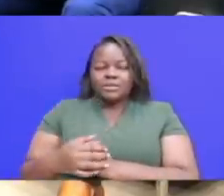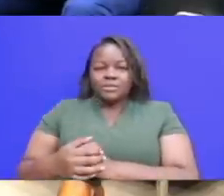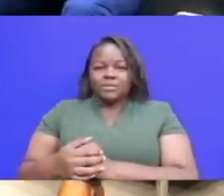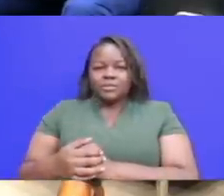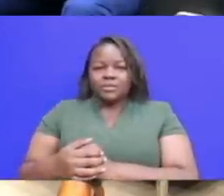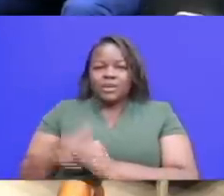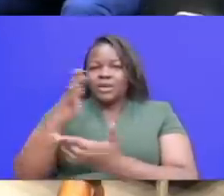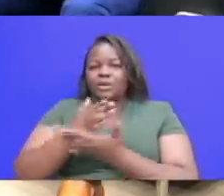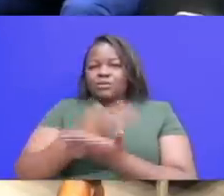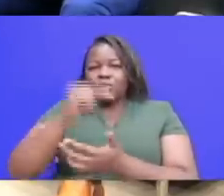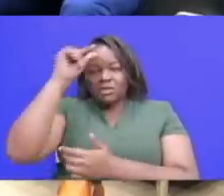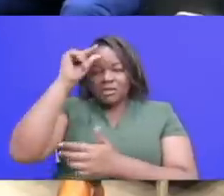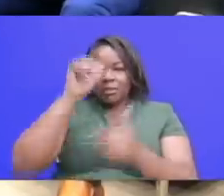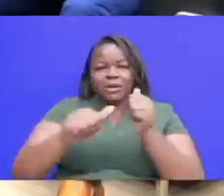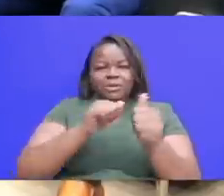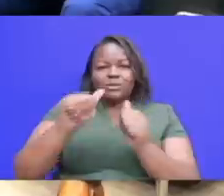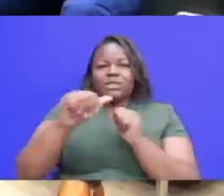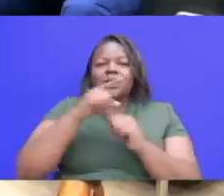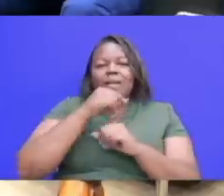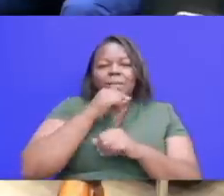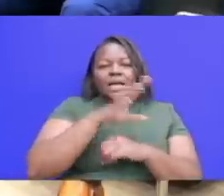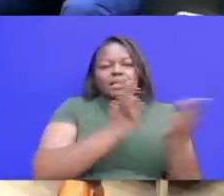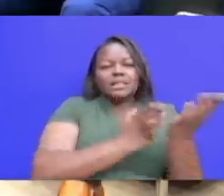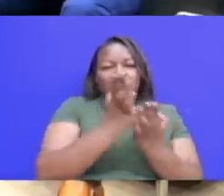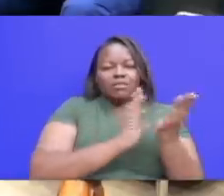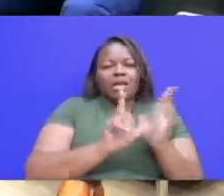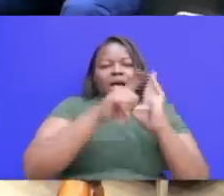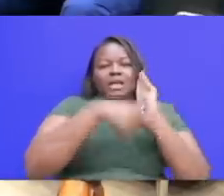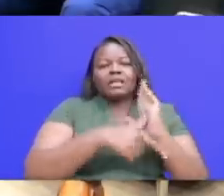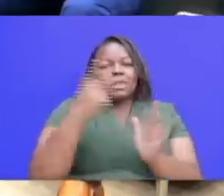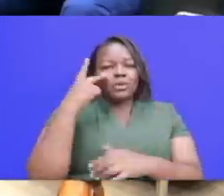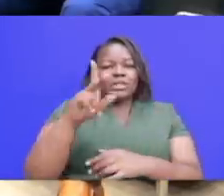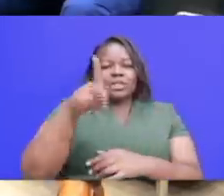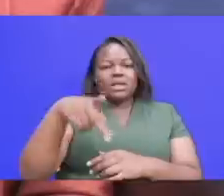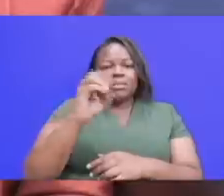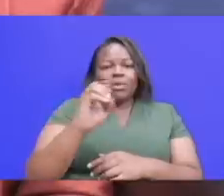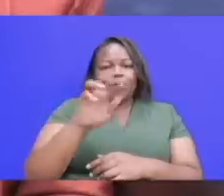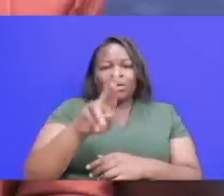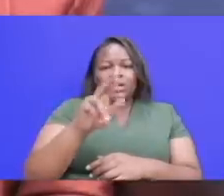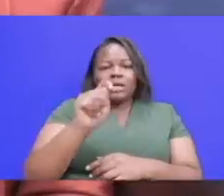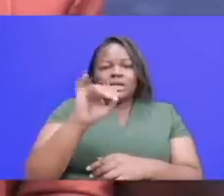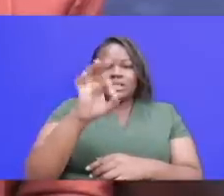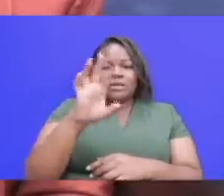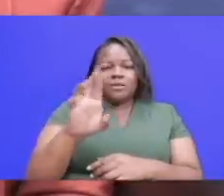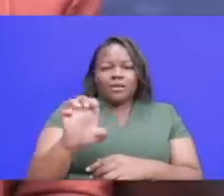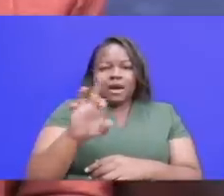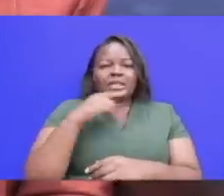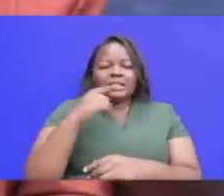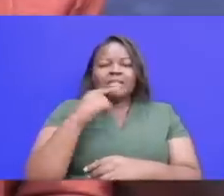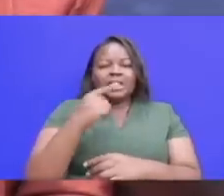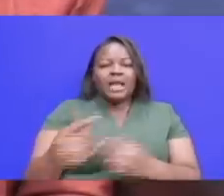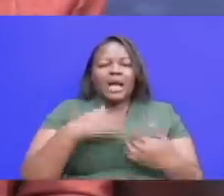the government that Joseph served, later on we'll see that Potiphar also says that this man has the spirit of God. So when I hear